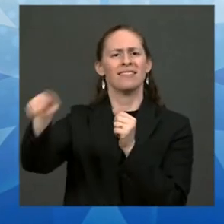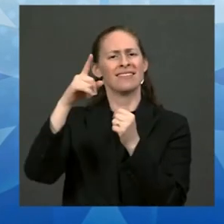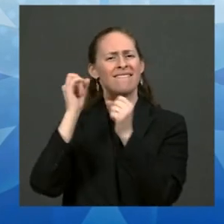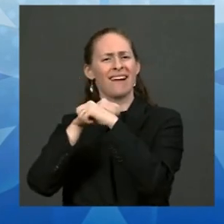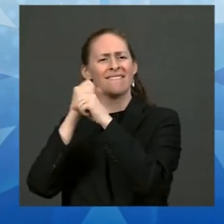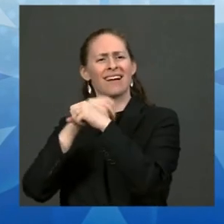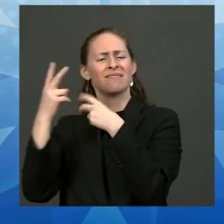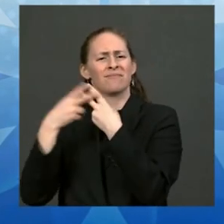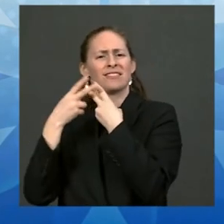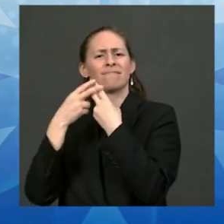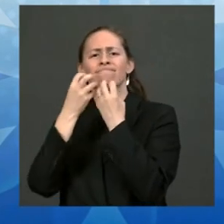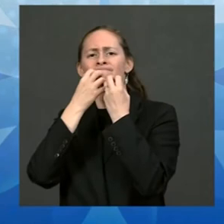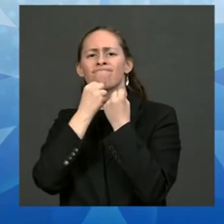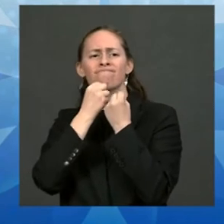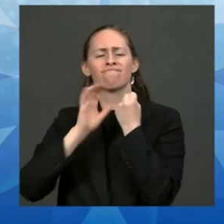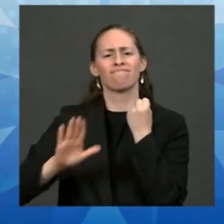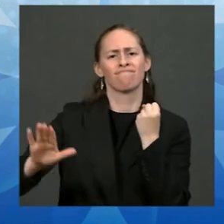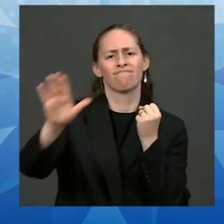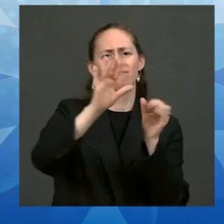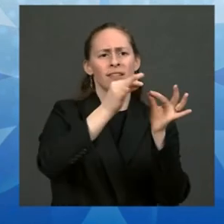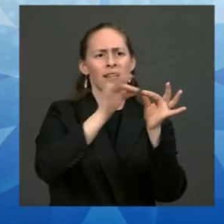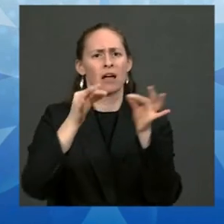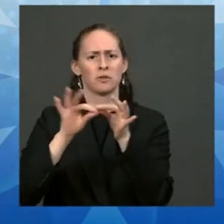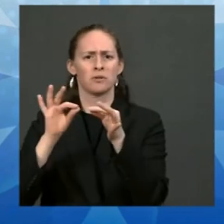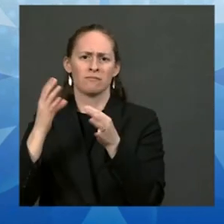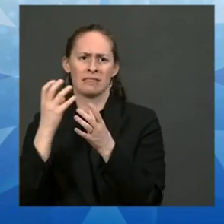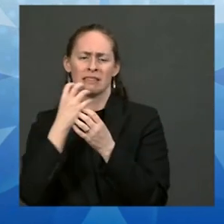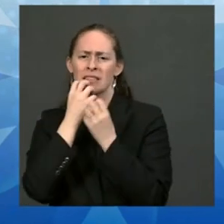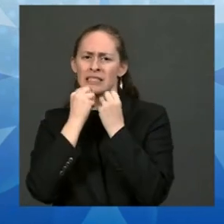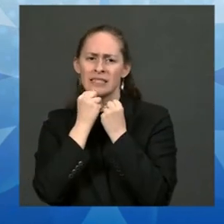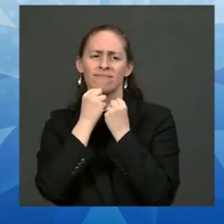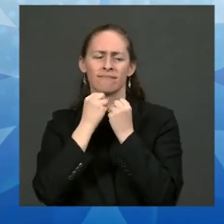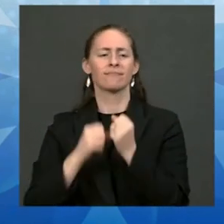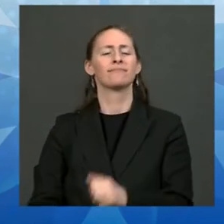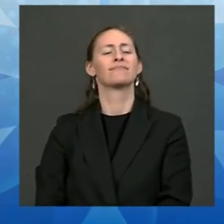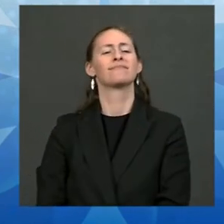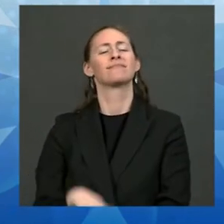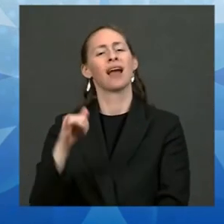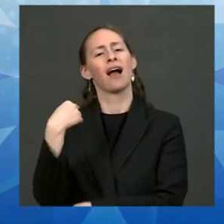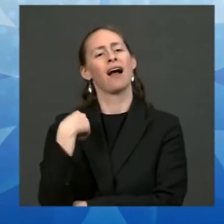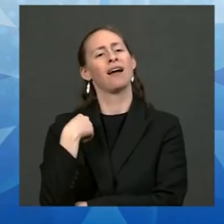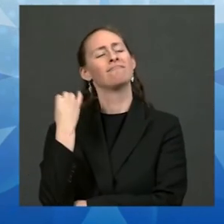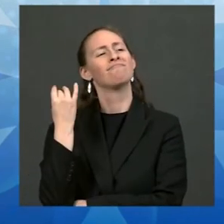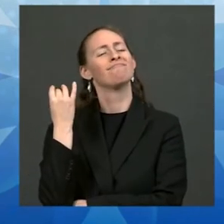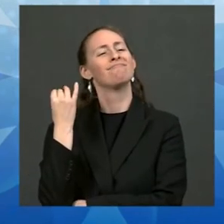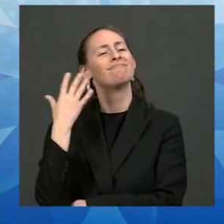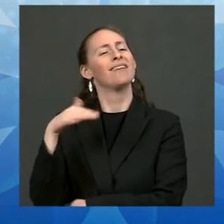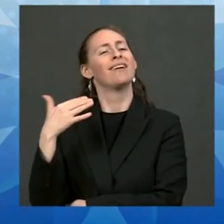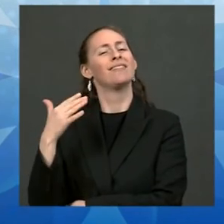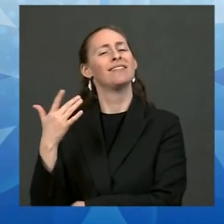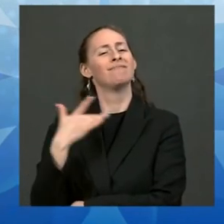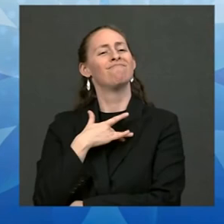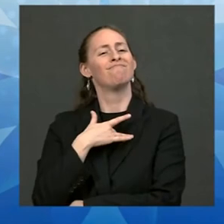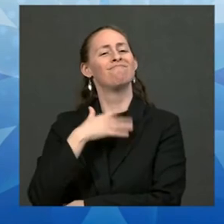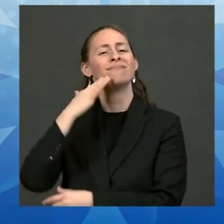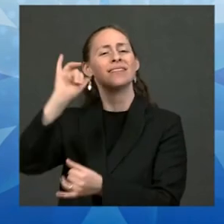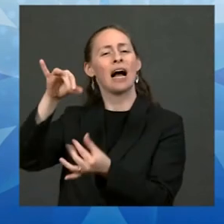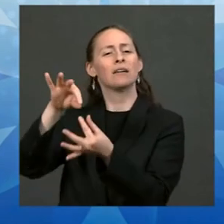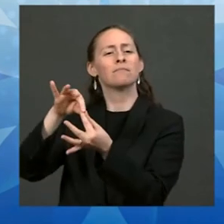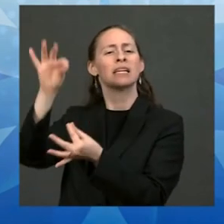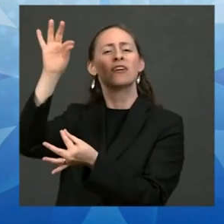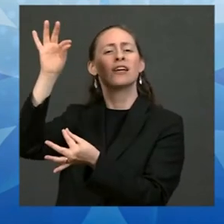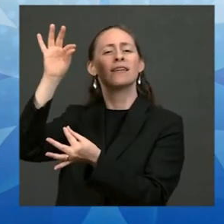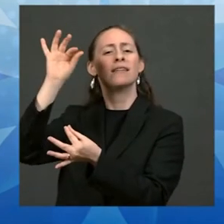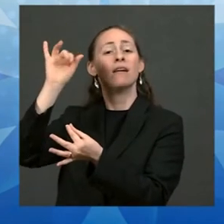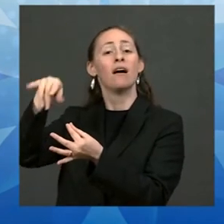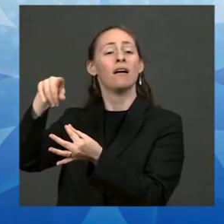alive. It was a beautiful reminder that the spirit of a people cannot be lost when there are